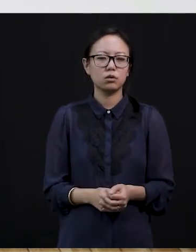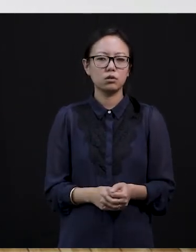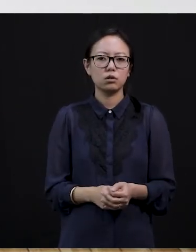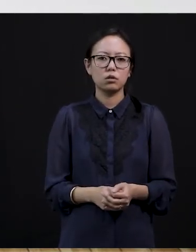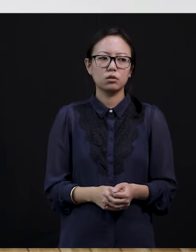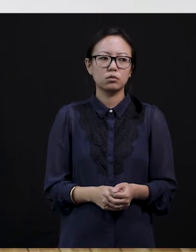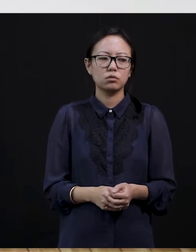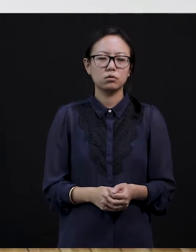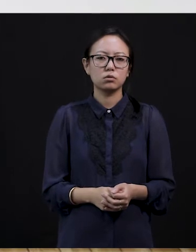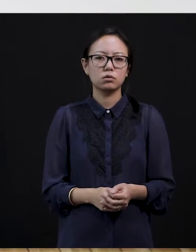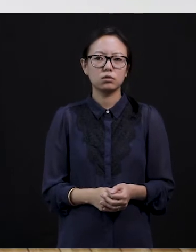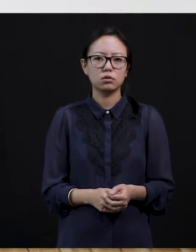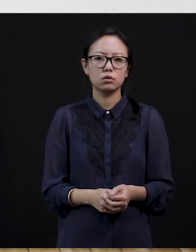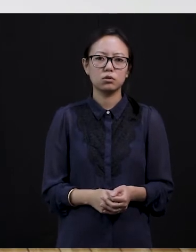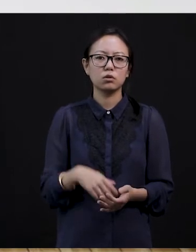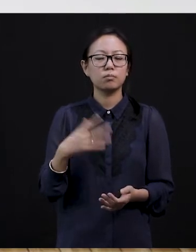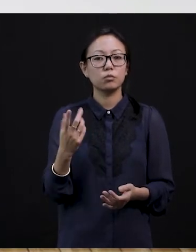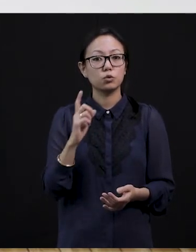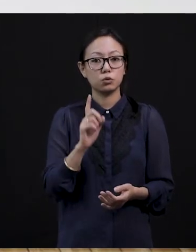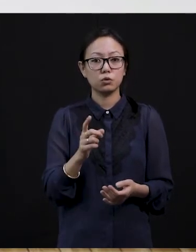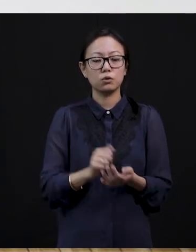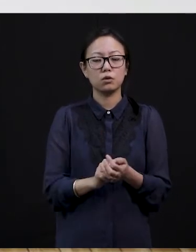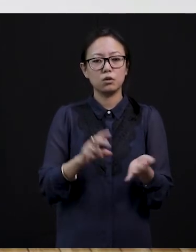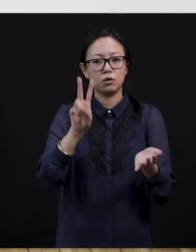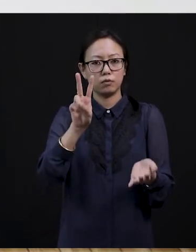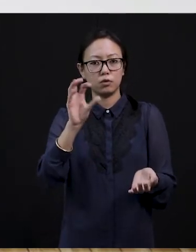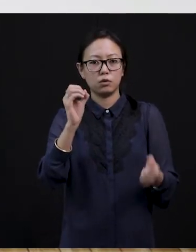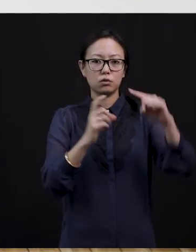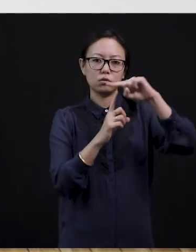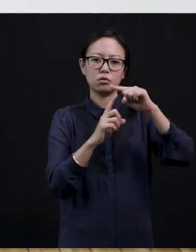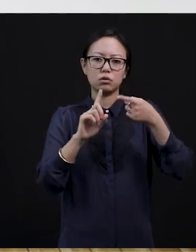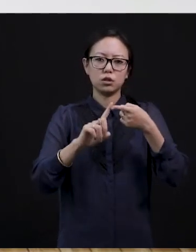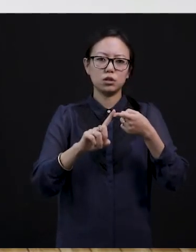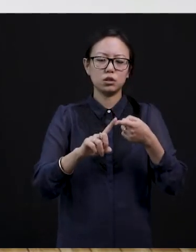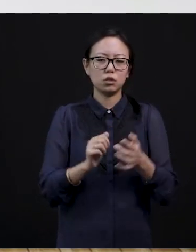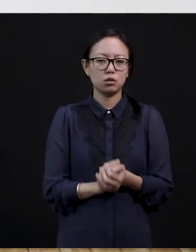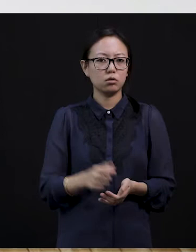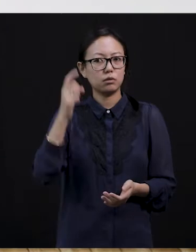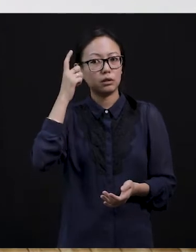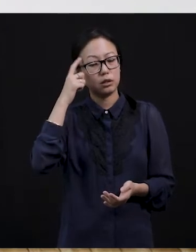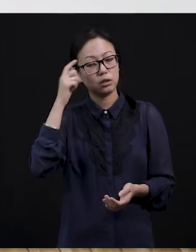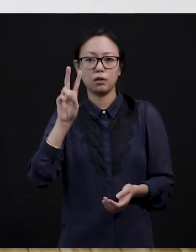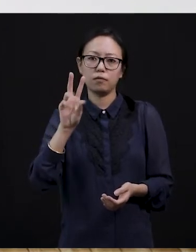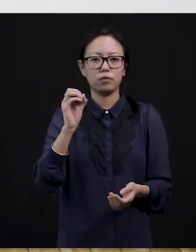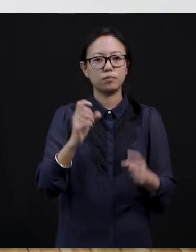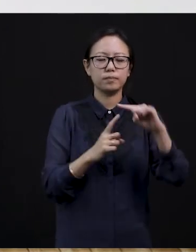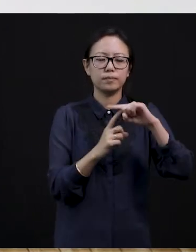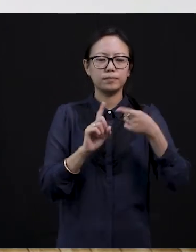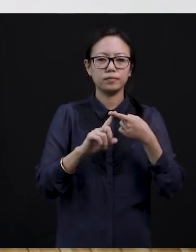for that, you have to vote wisely. So emergence of democracy in modern societies. Now